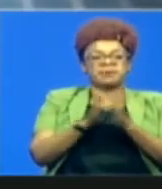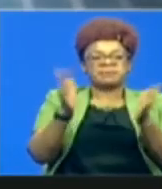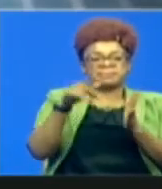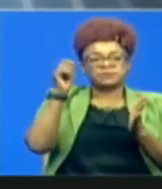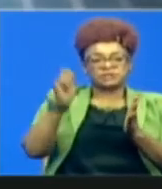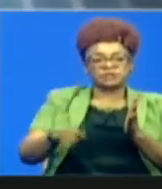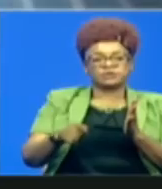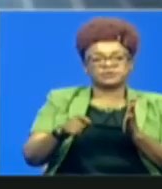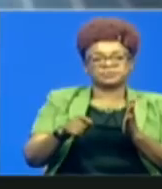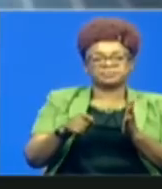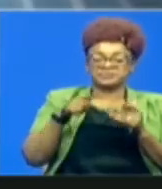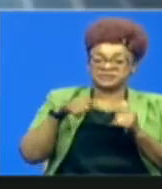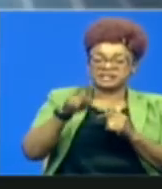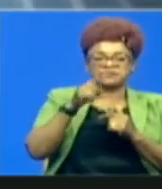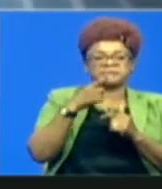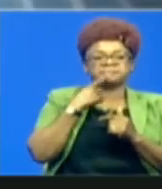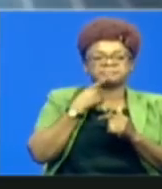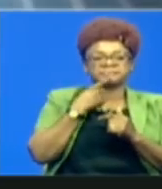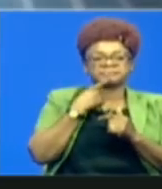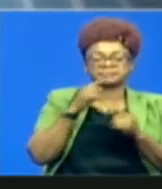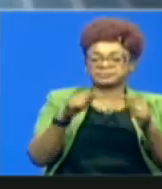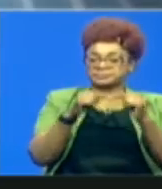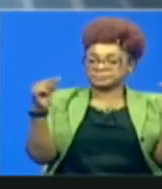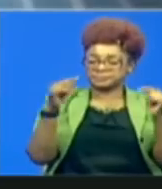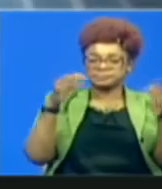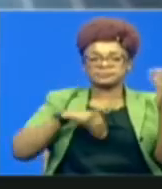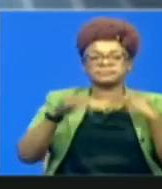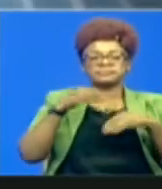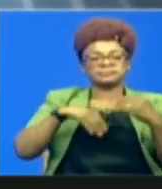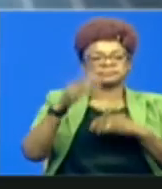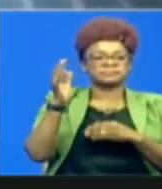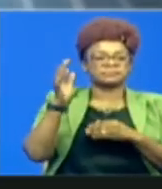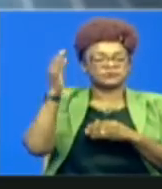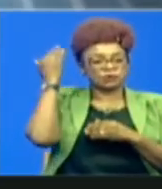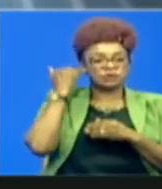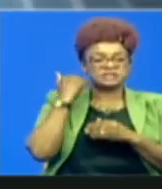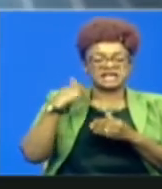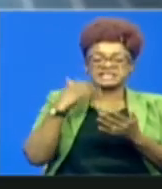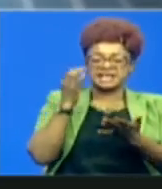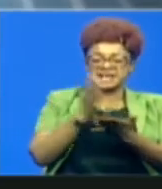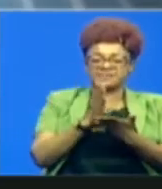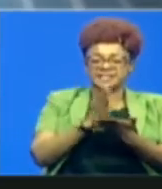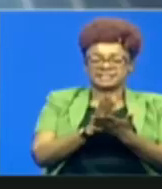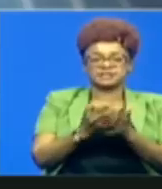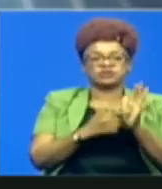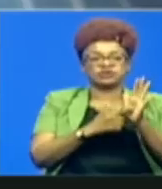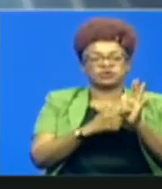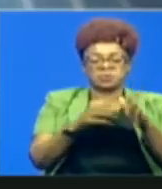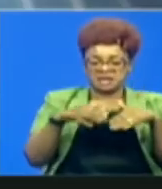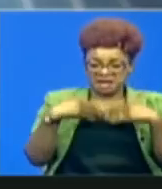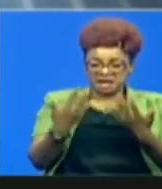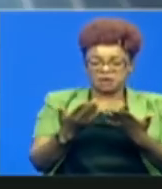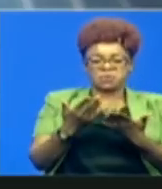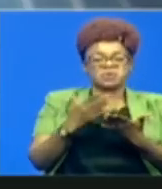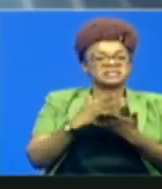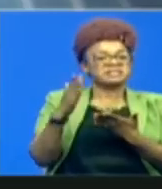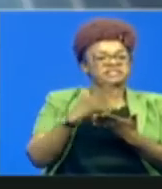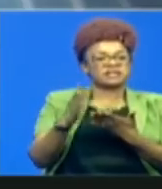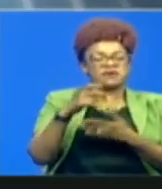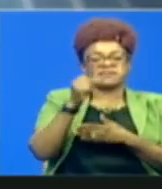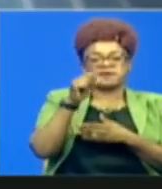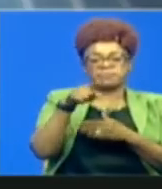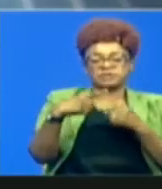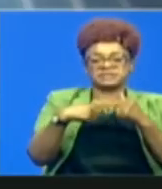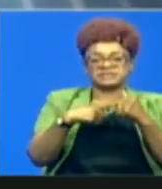Prosecutions, and he has told the Anti-Corruption Court that he has evidence outlining how an expenditure of 5.6